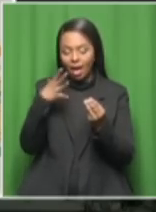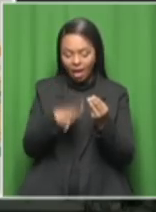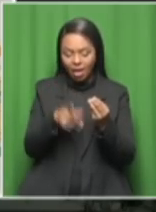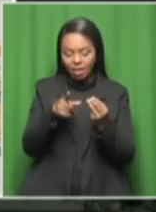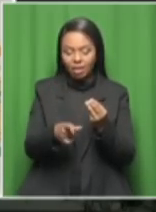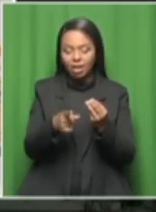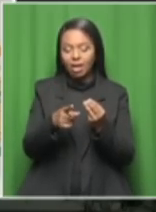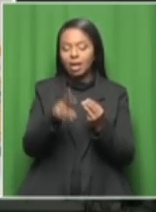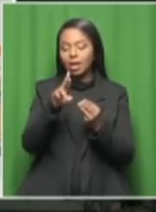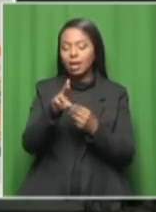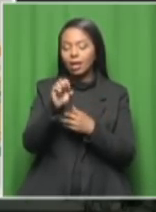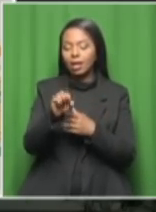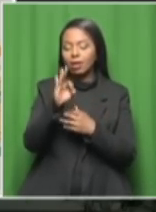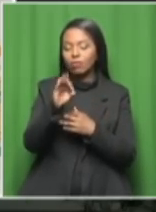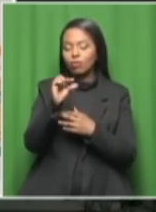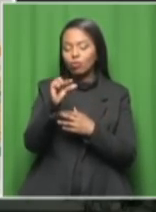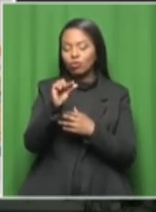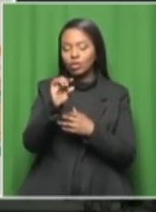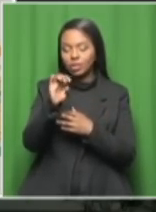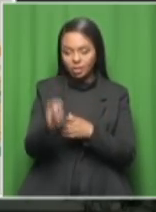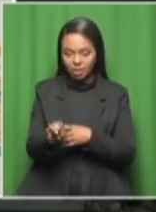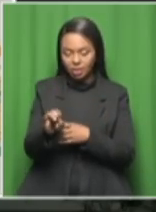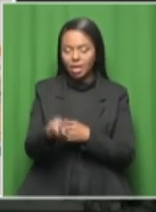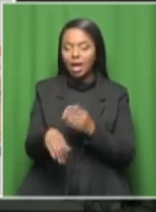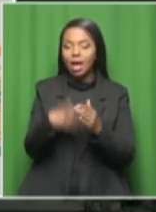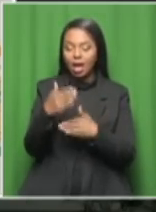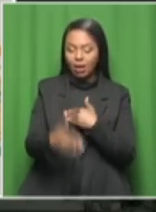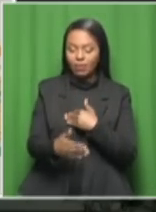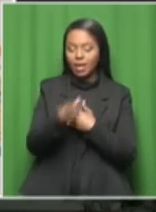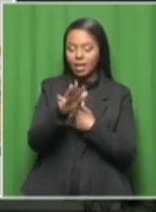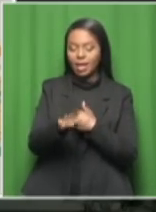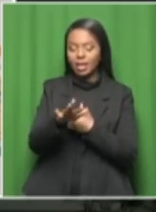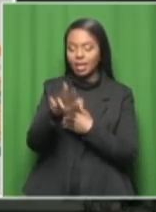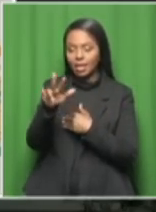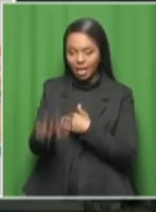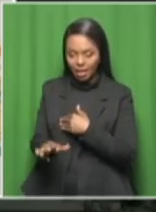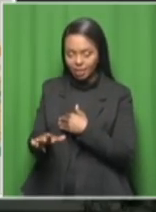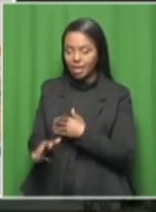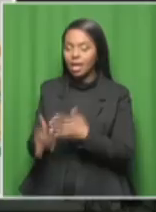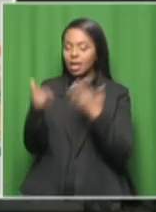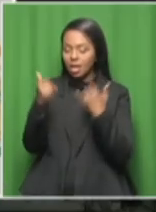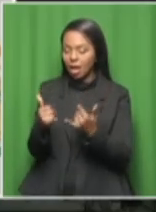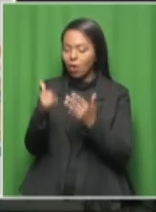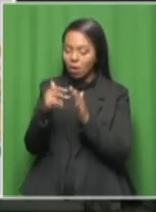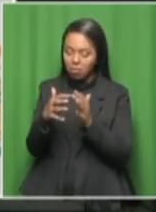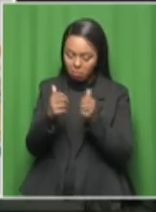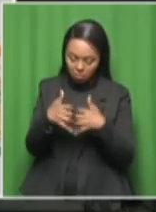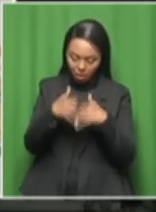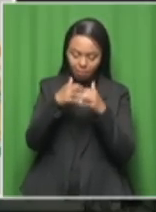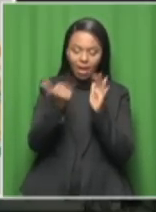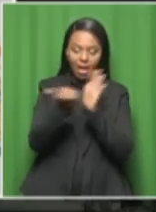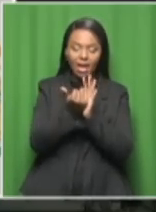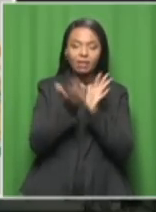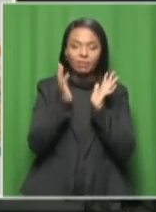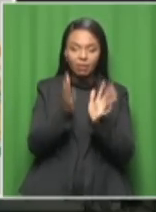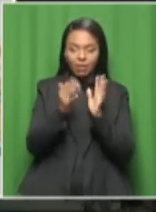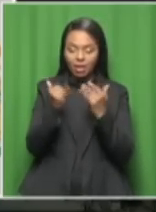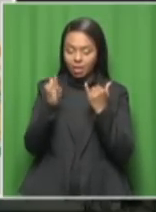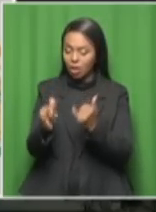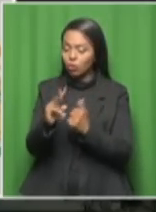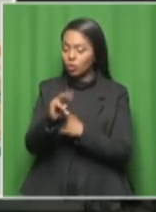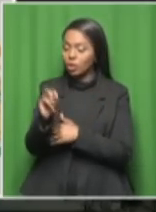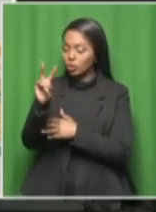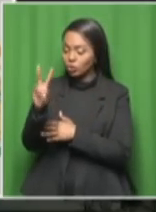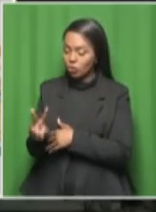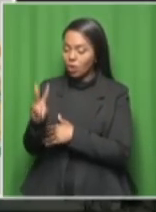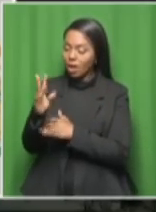1998, 4 years after democracy, and then thereafter followed by the Immigration Act in 2002. Now, unfortunately,